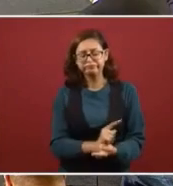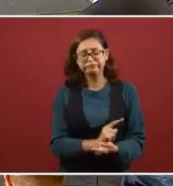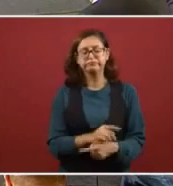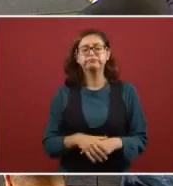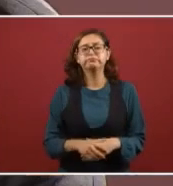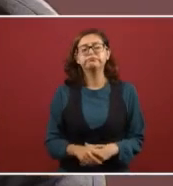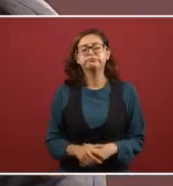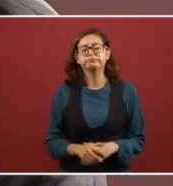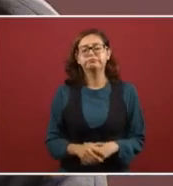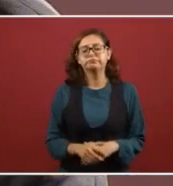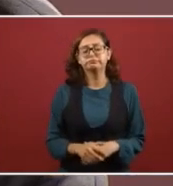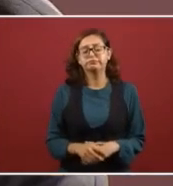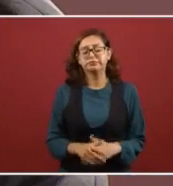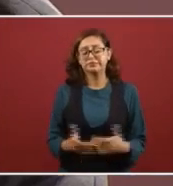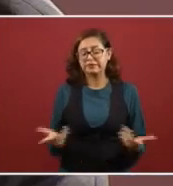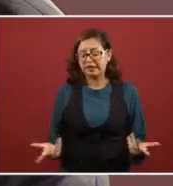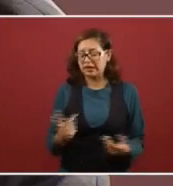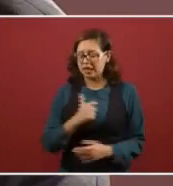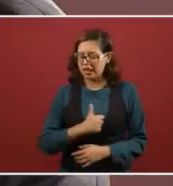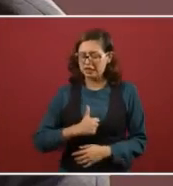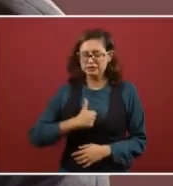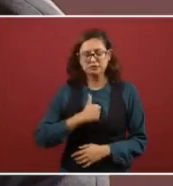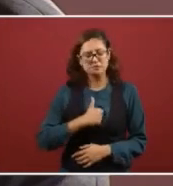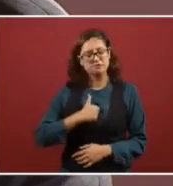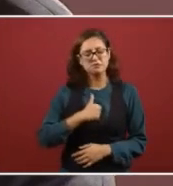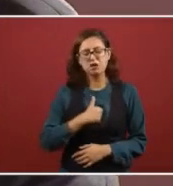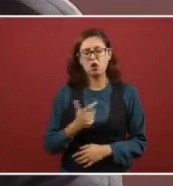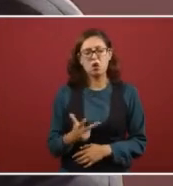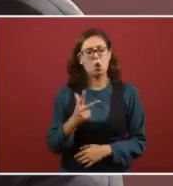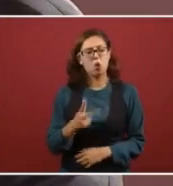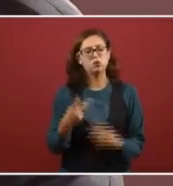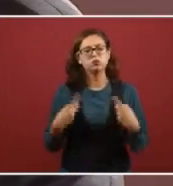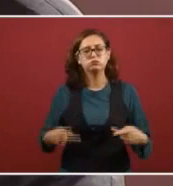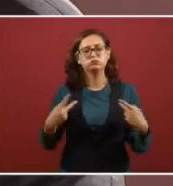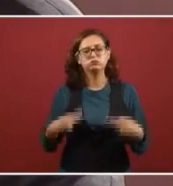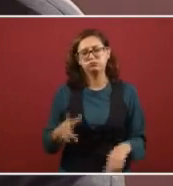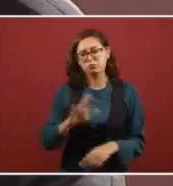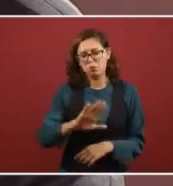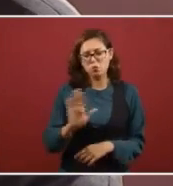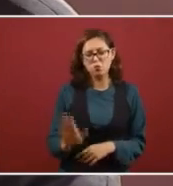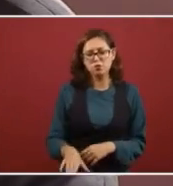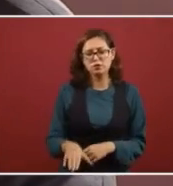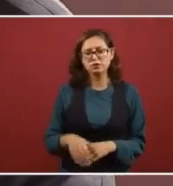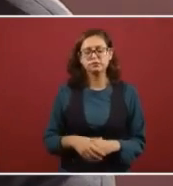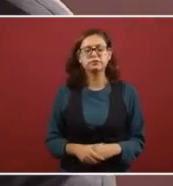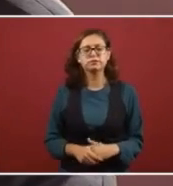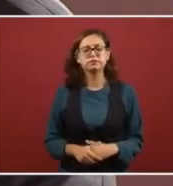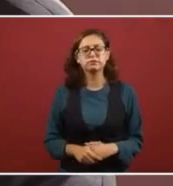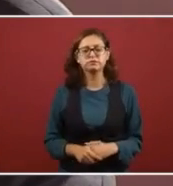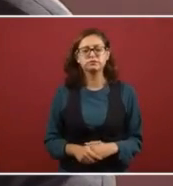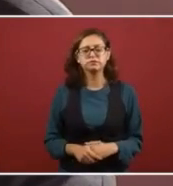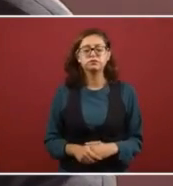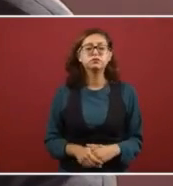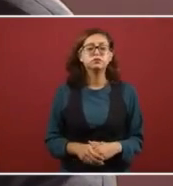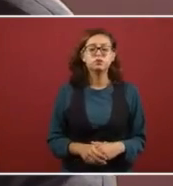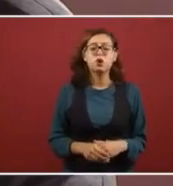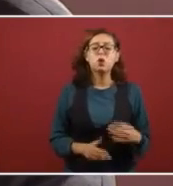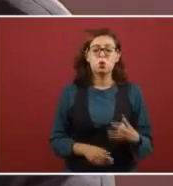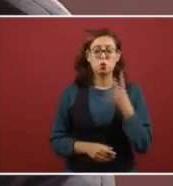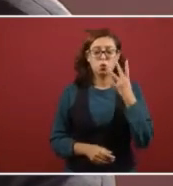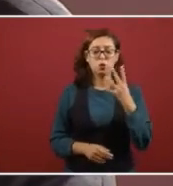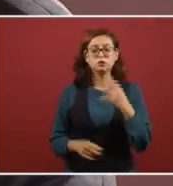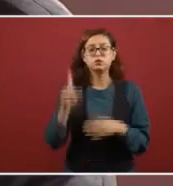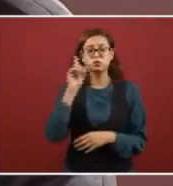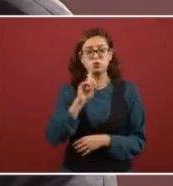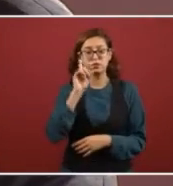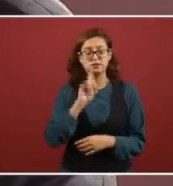were affected. And unfortunately, we have confirmed the death of 8 persons, 4